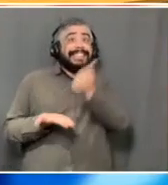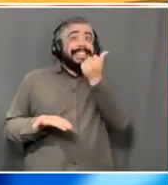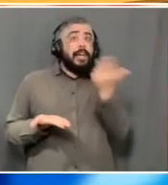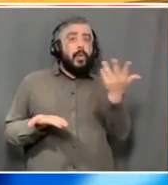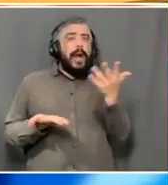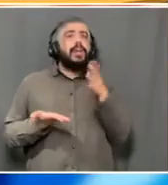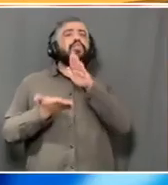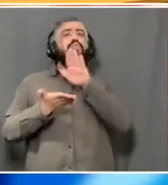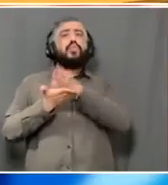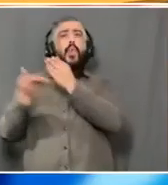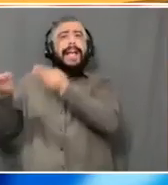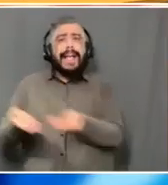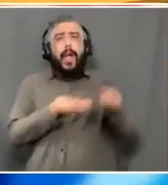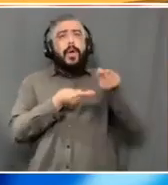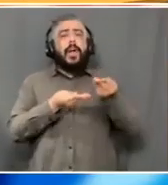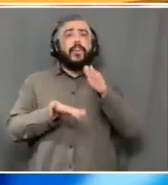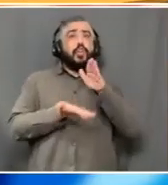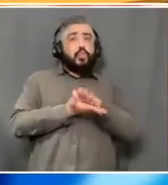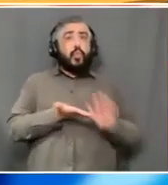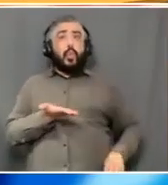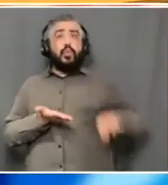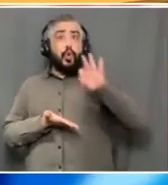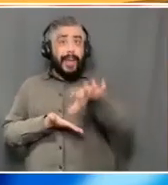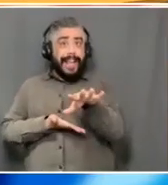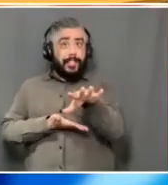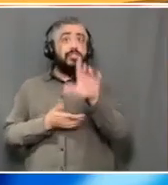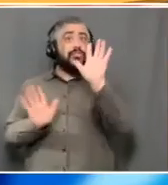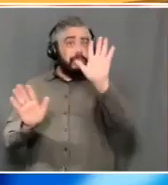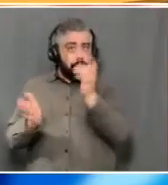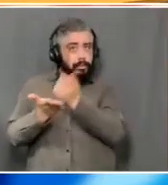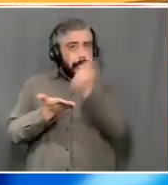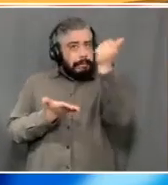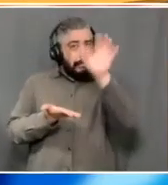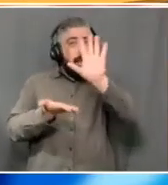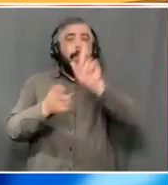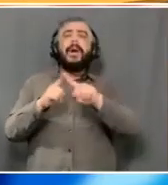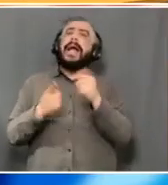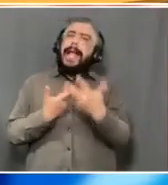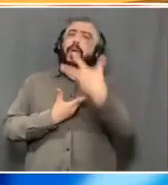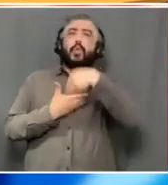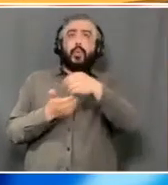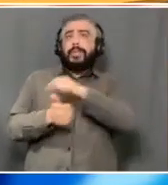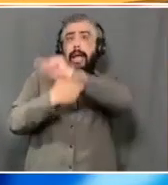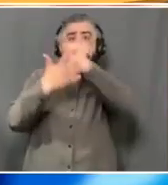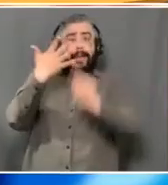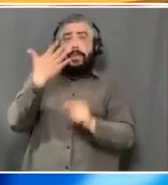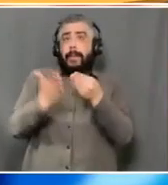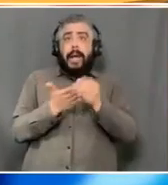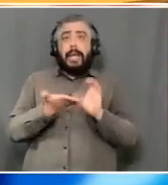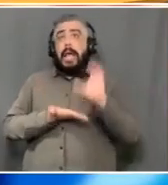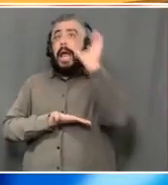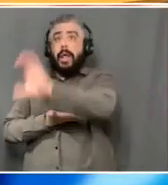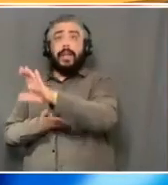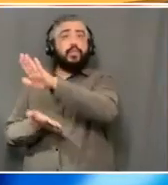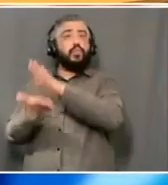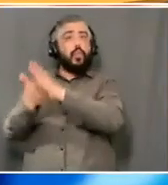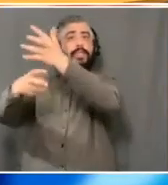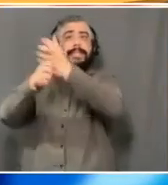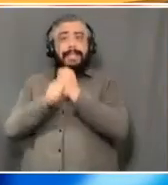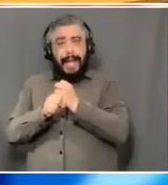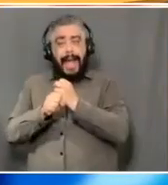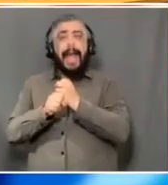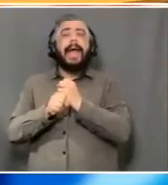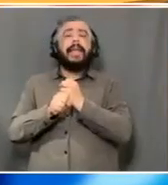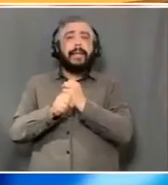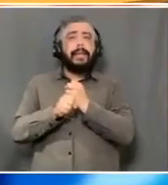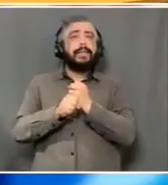as school donations, but it otherwise includes basically every allocation that schools receive